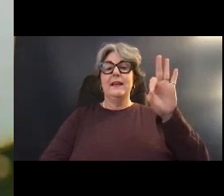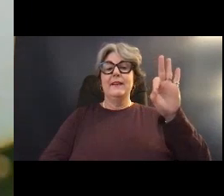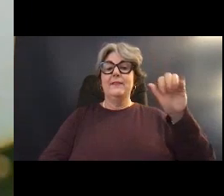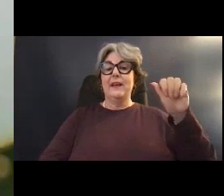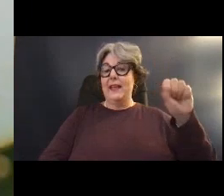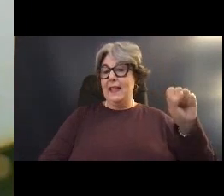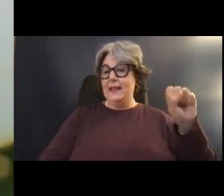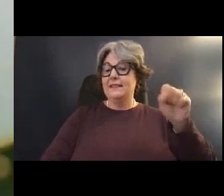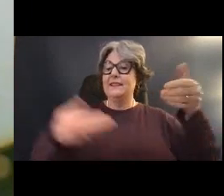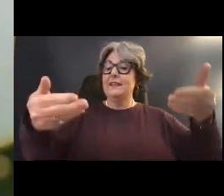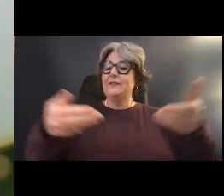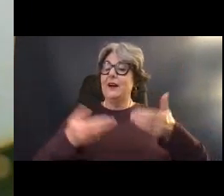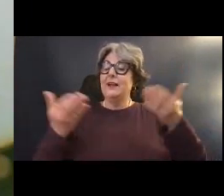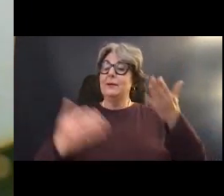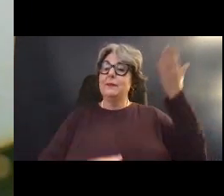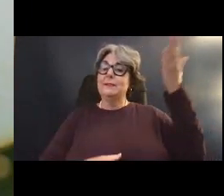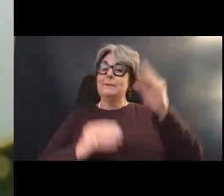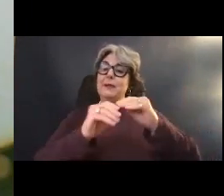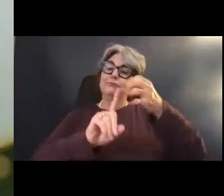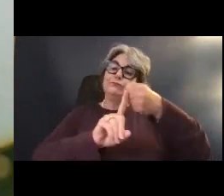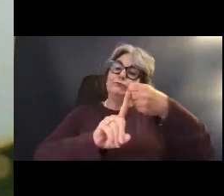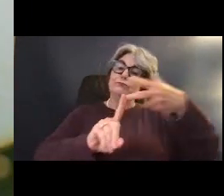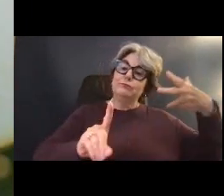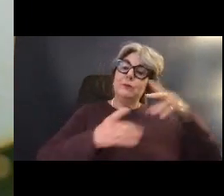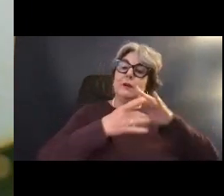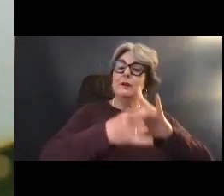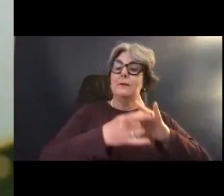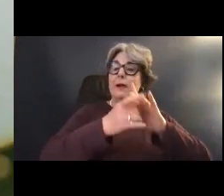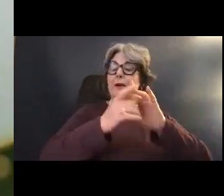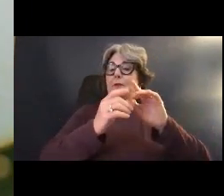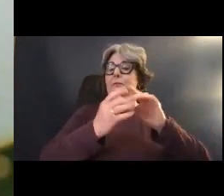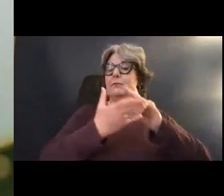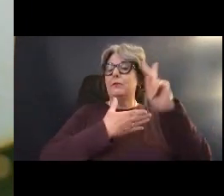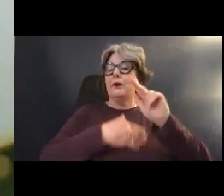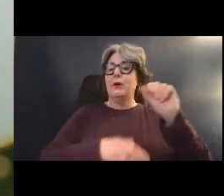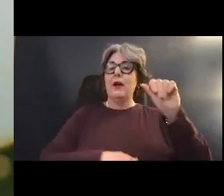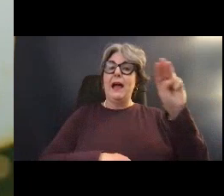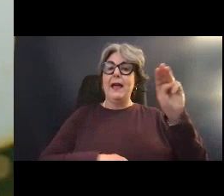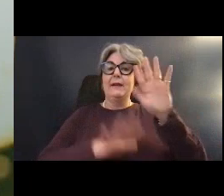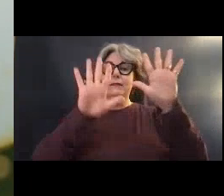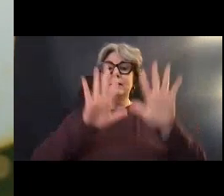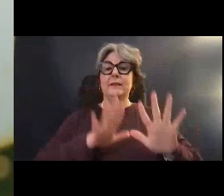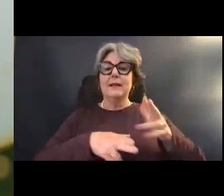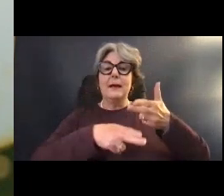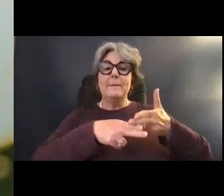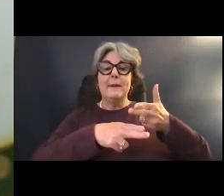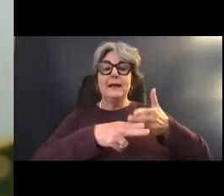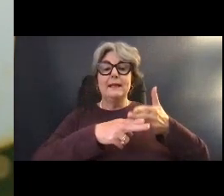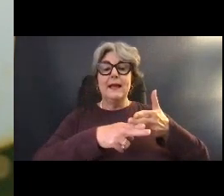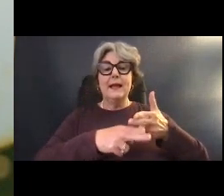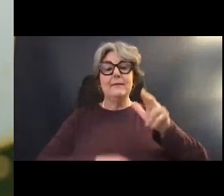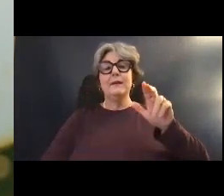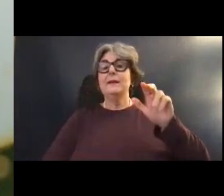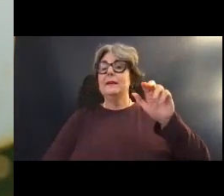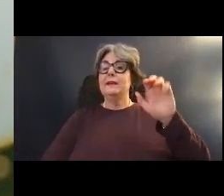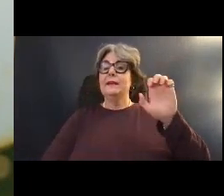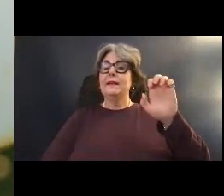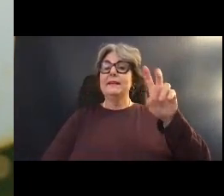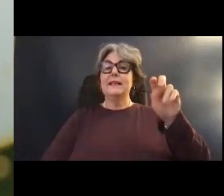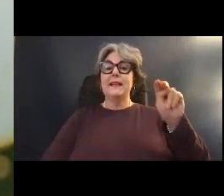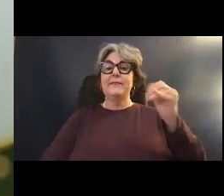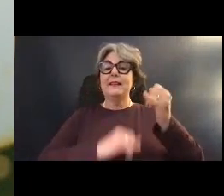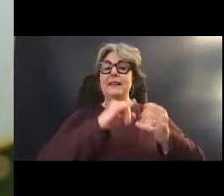and inviting me to speak more about Aim for Climate. My name is Evan Sieradzki. I am an International Affairs Fellow